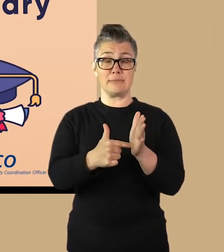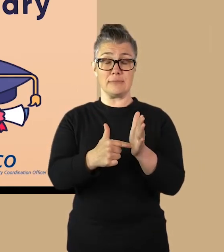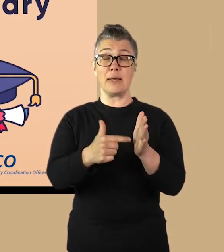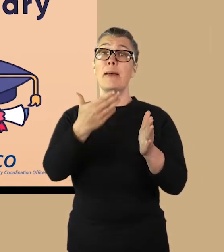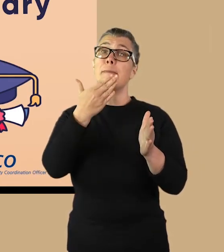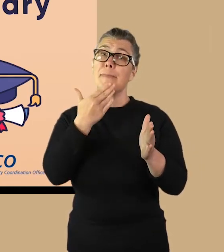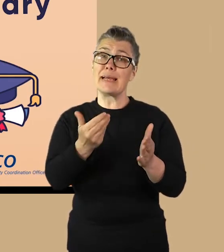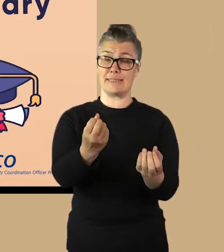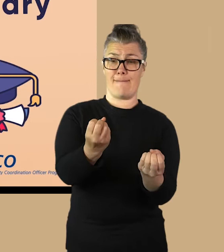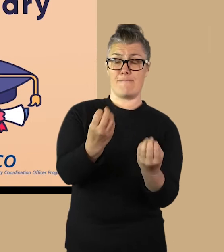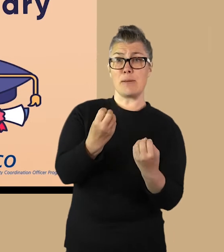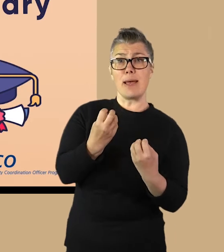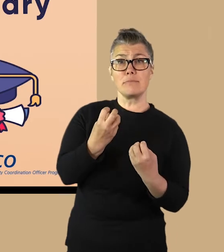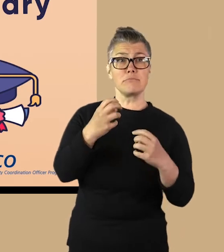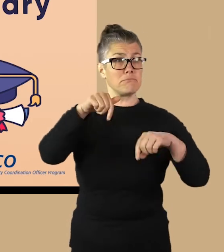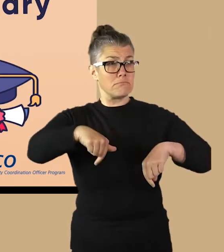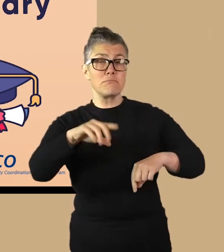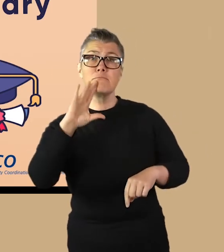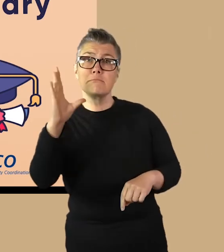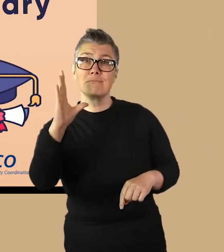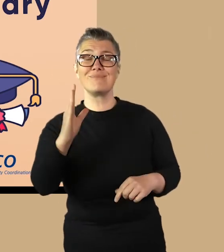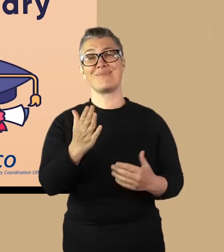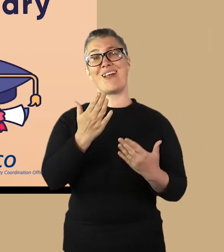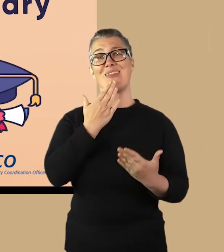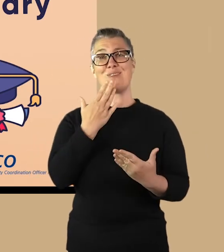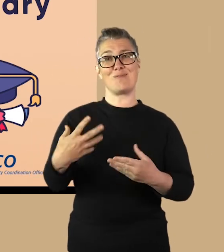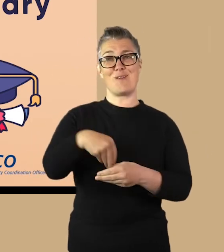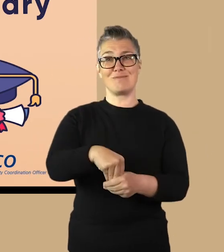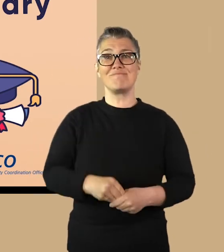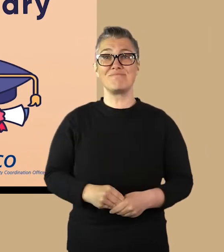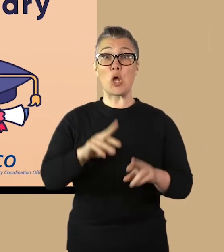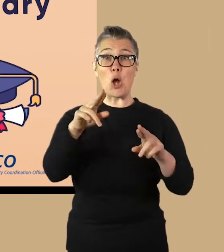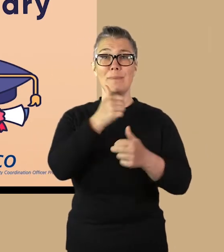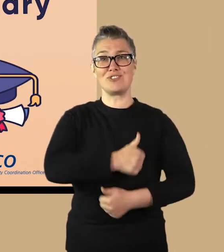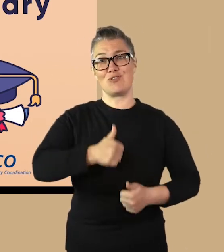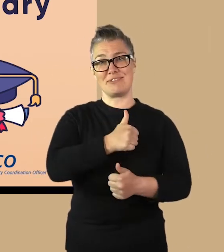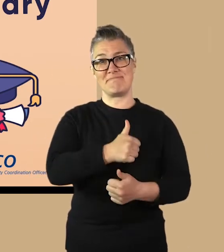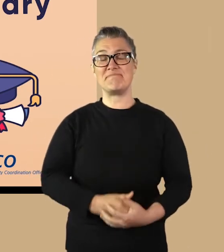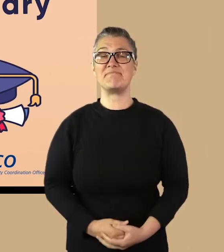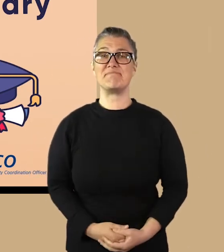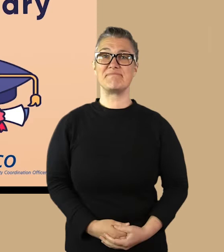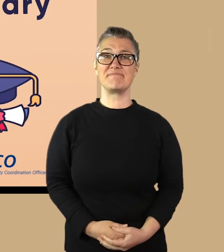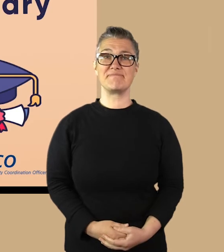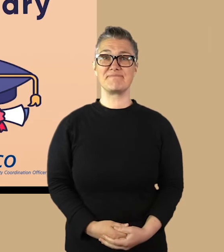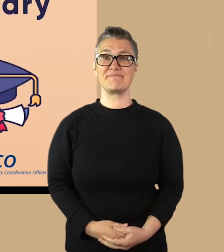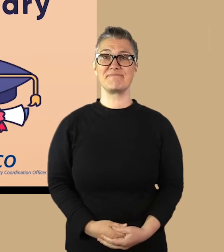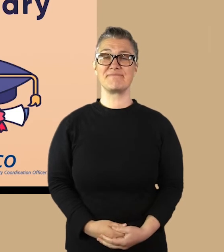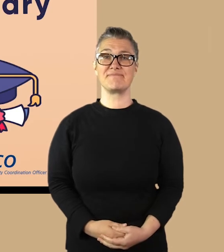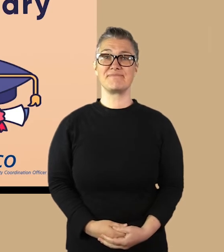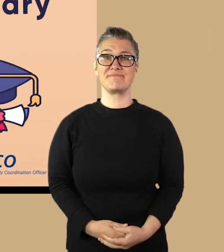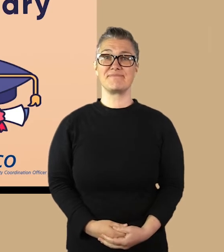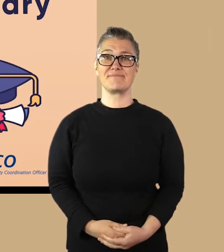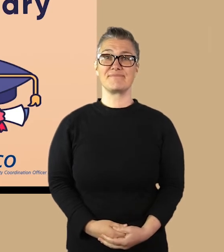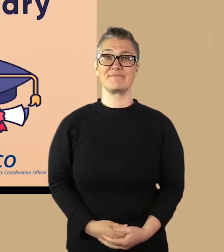box. Please take the time to complete the survey and provide us with feedback on the event. Thank you for attending, and I hope you